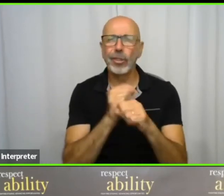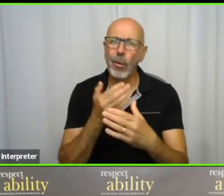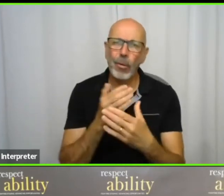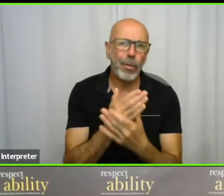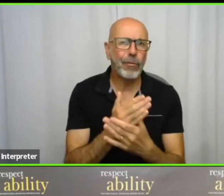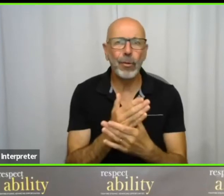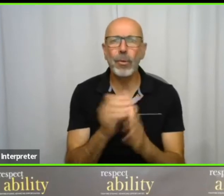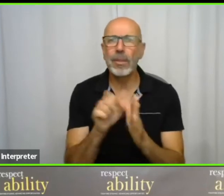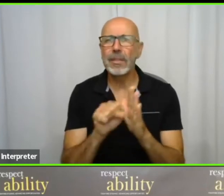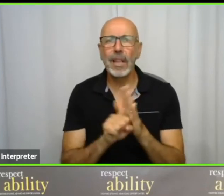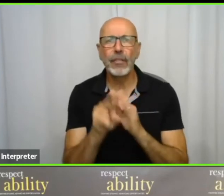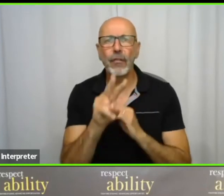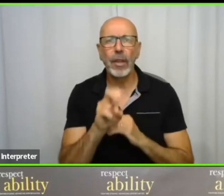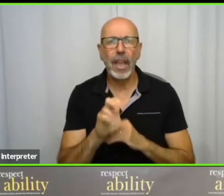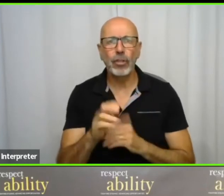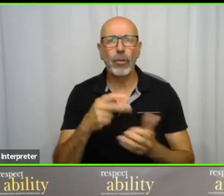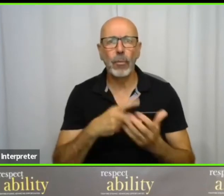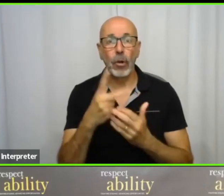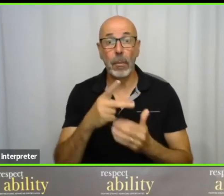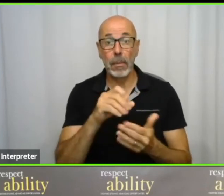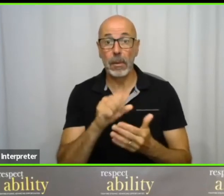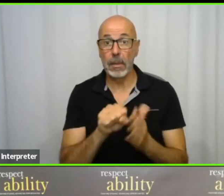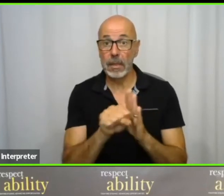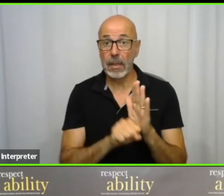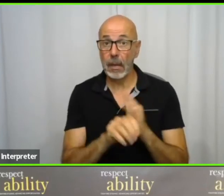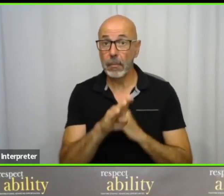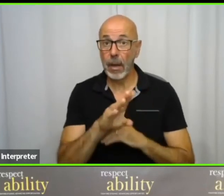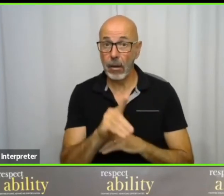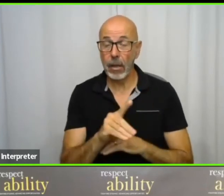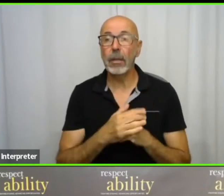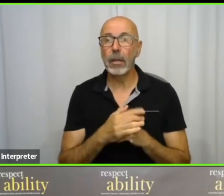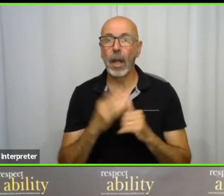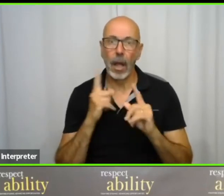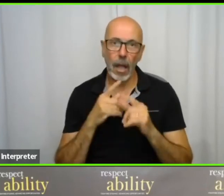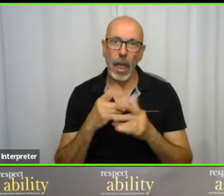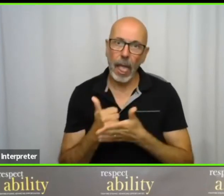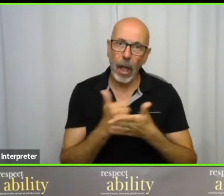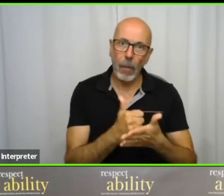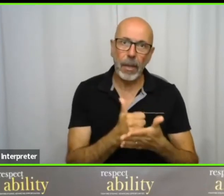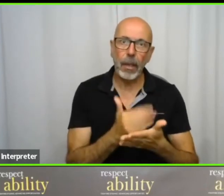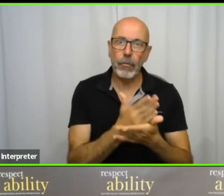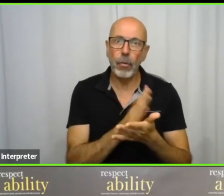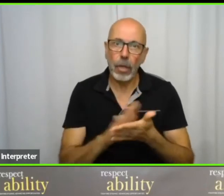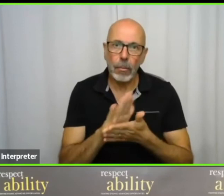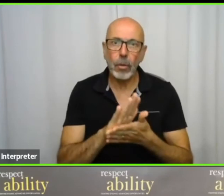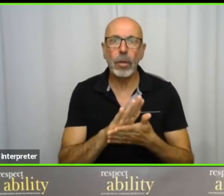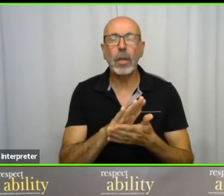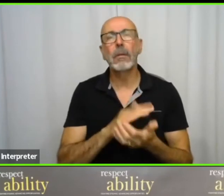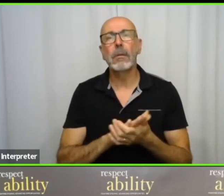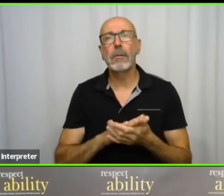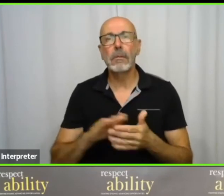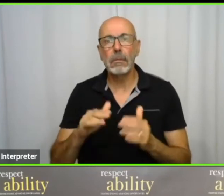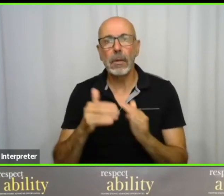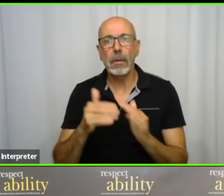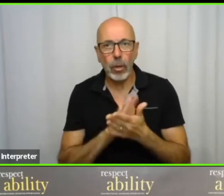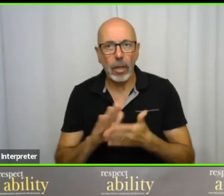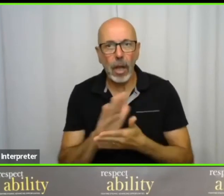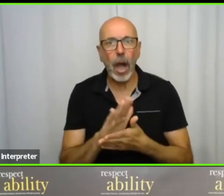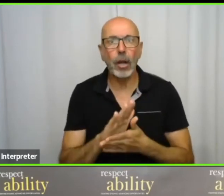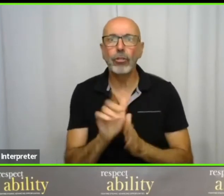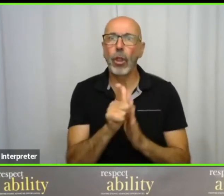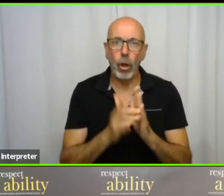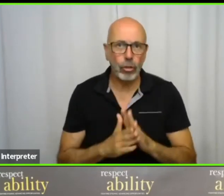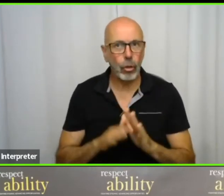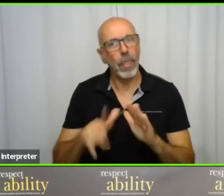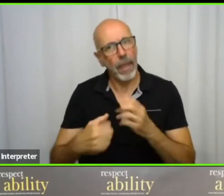vocational program. The state of Maryland helped me get through community college, through undergrad and law school. They helped all these different things